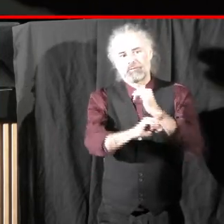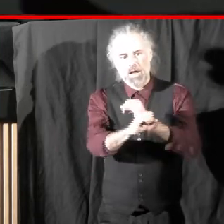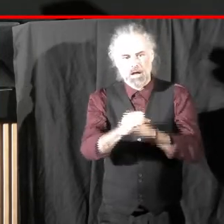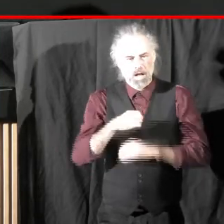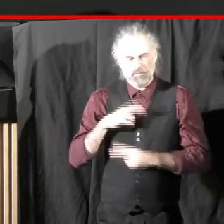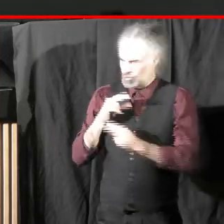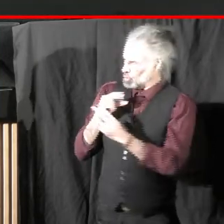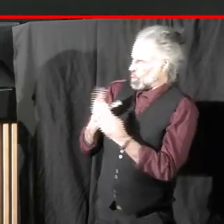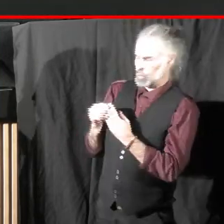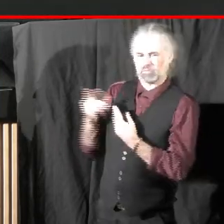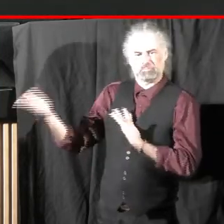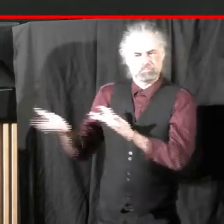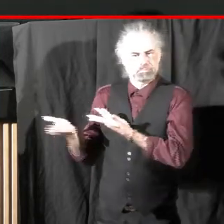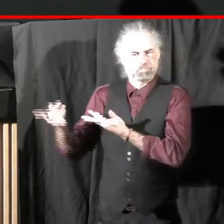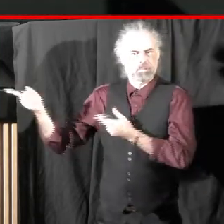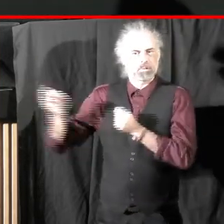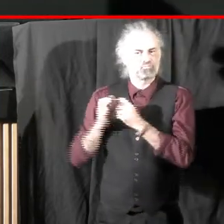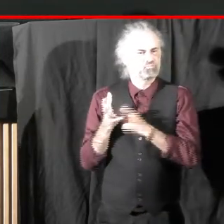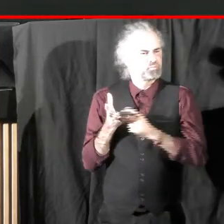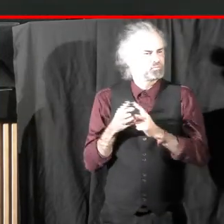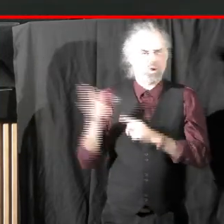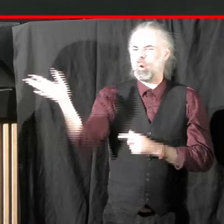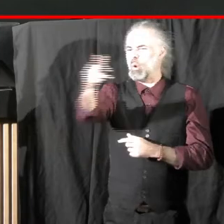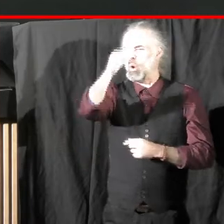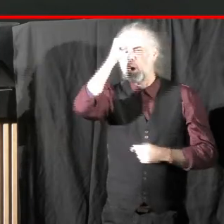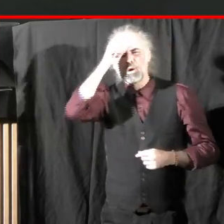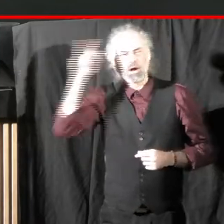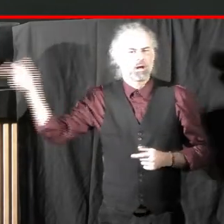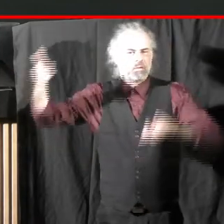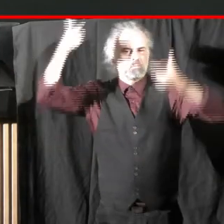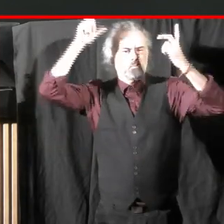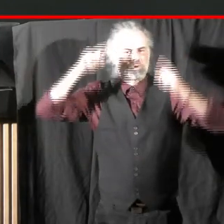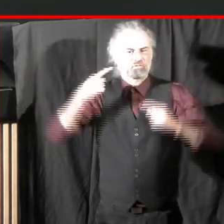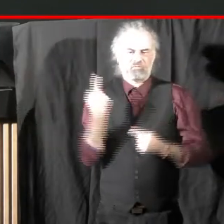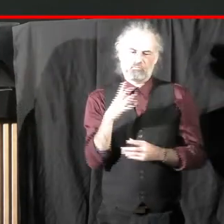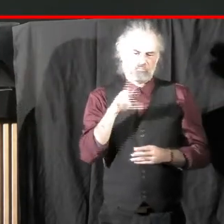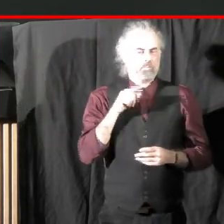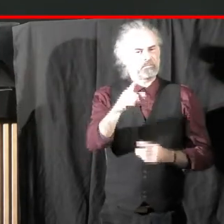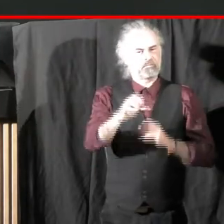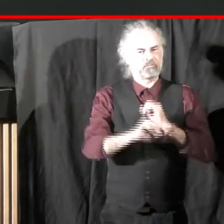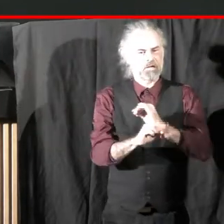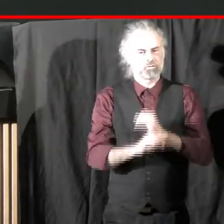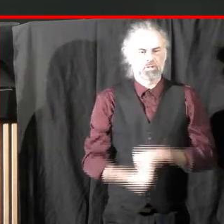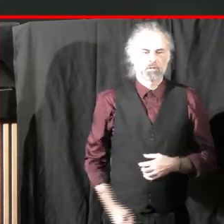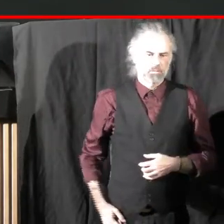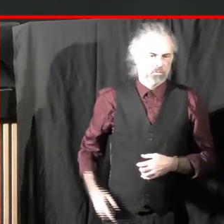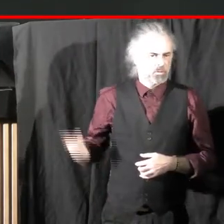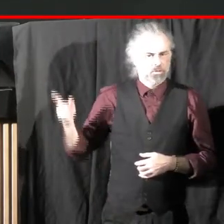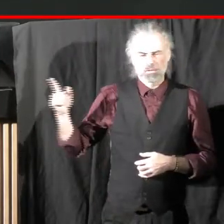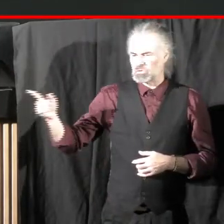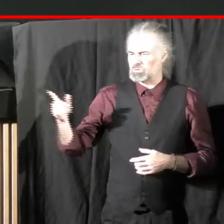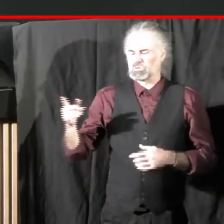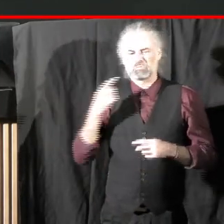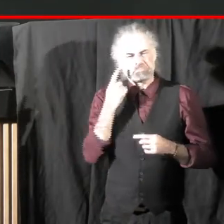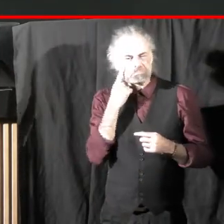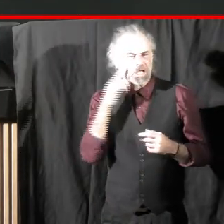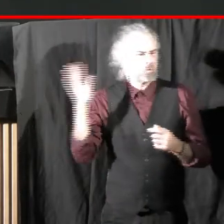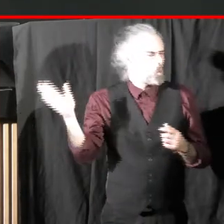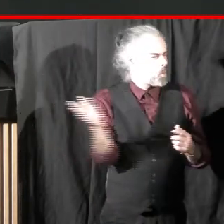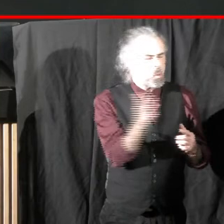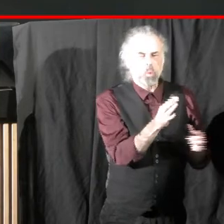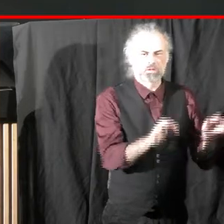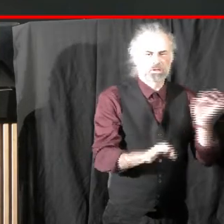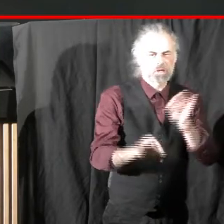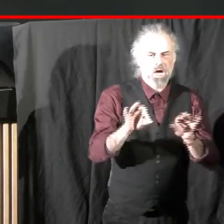Bruce. You all know Bruce as the CEO of our plant. Bruce is on top of all the science checks, and I've asked Bruce to speak